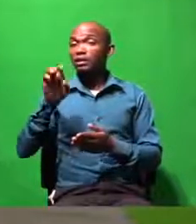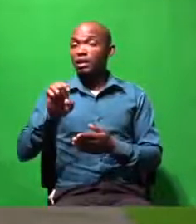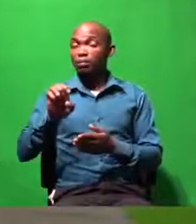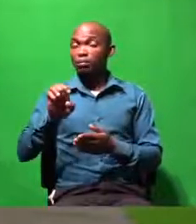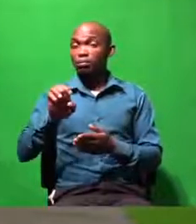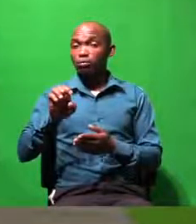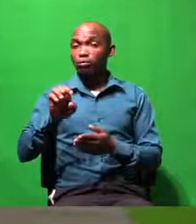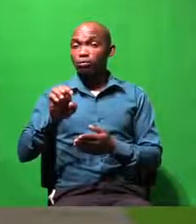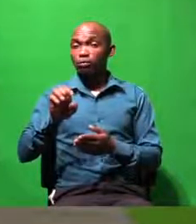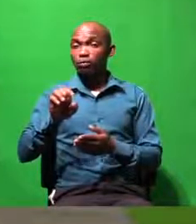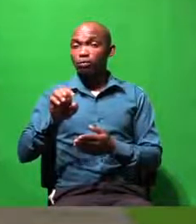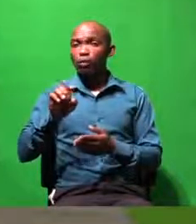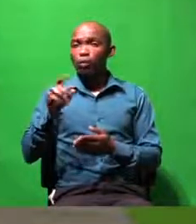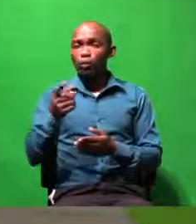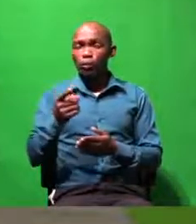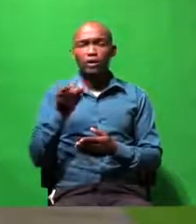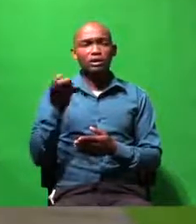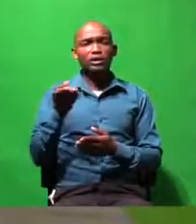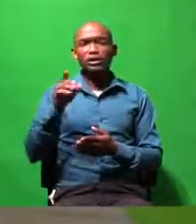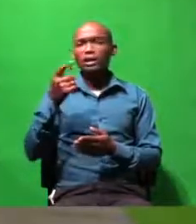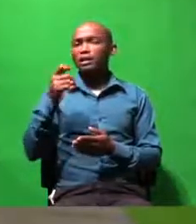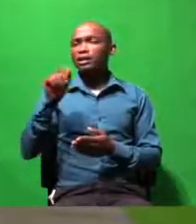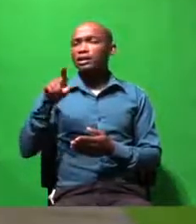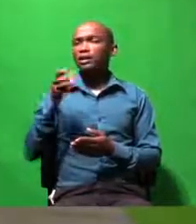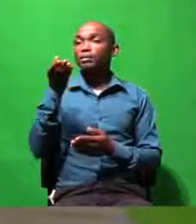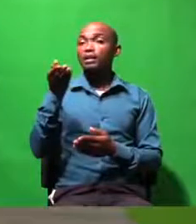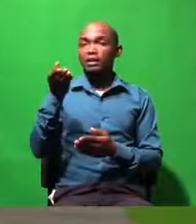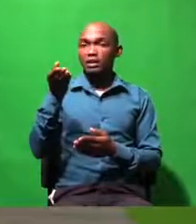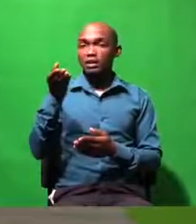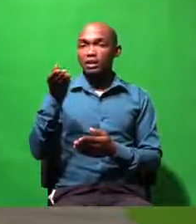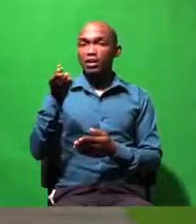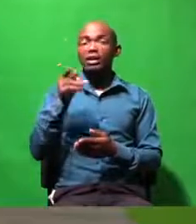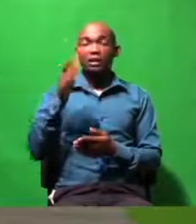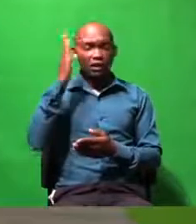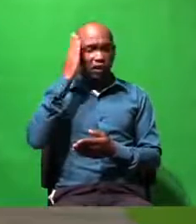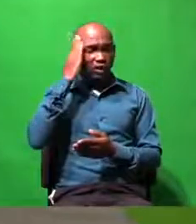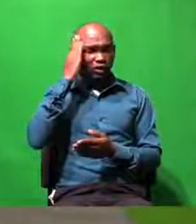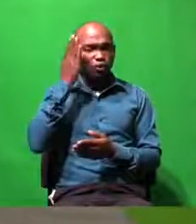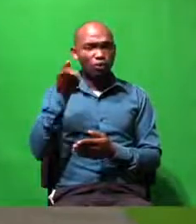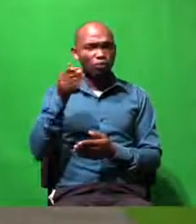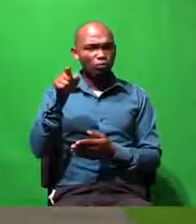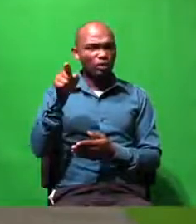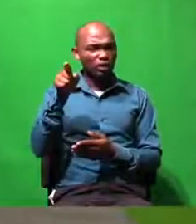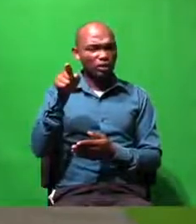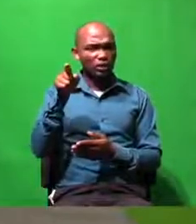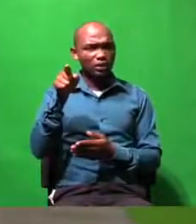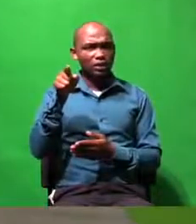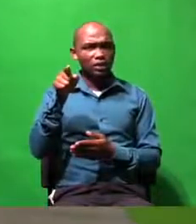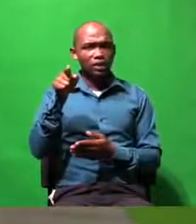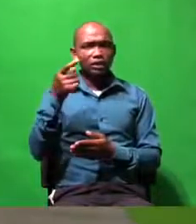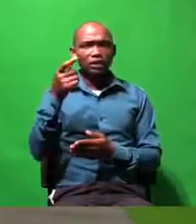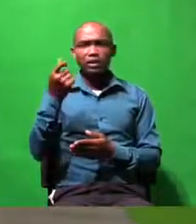tape measure? My student, this is a tape measure. I think is familiar, we know. This is a